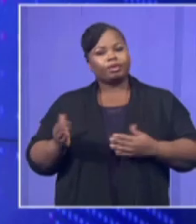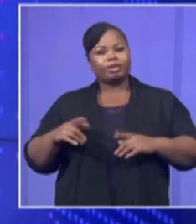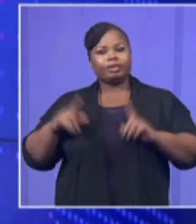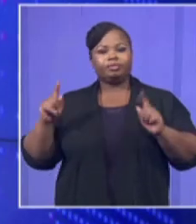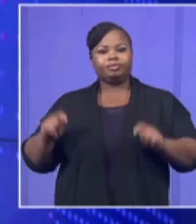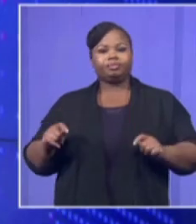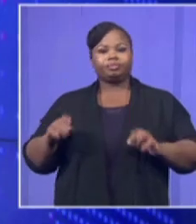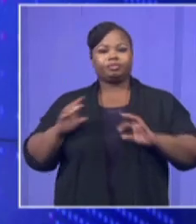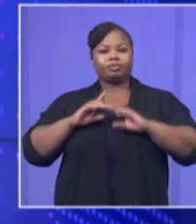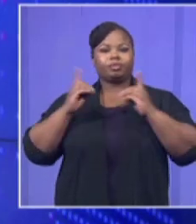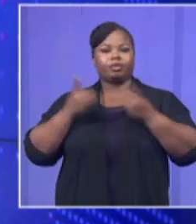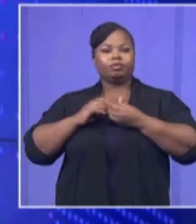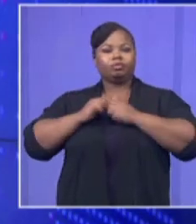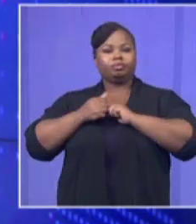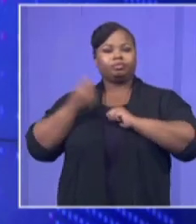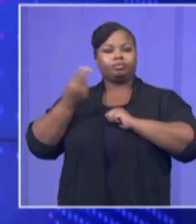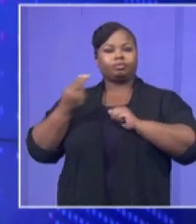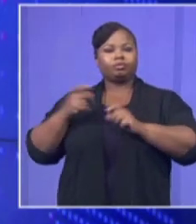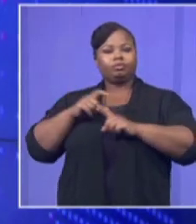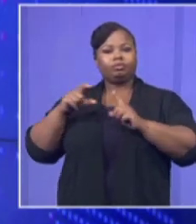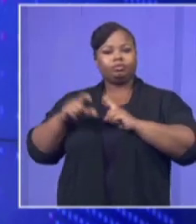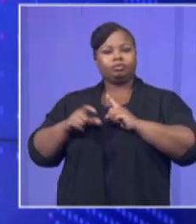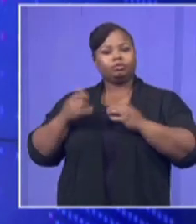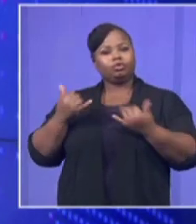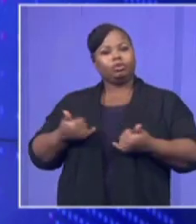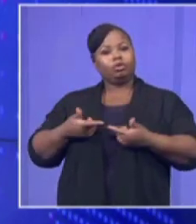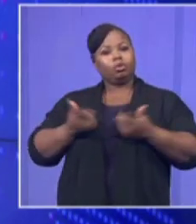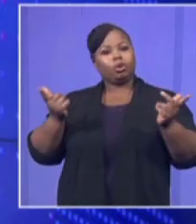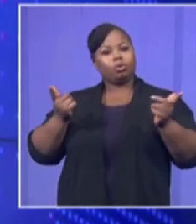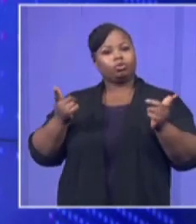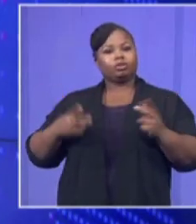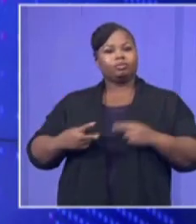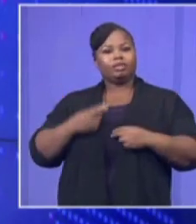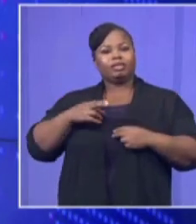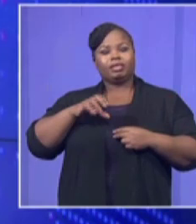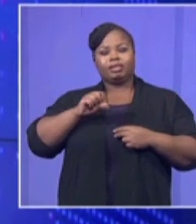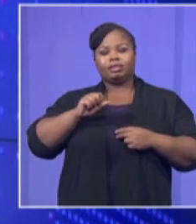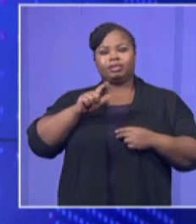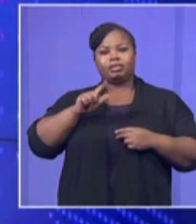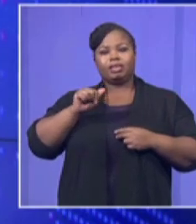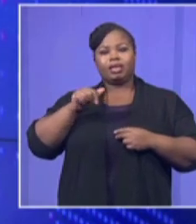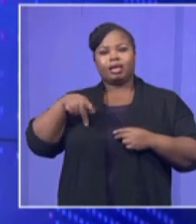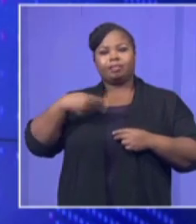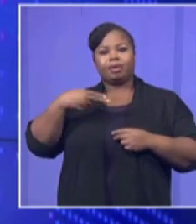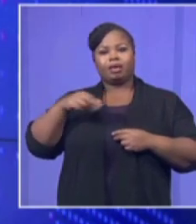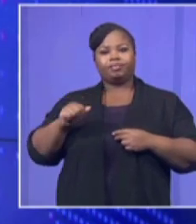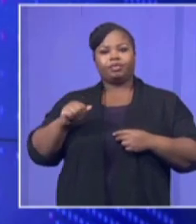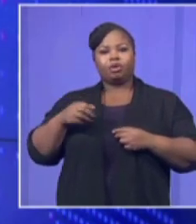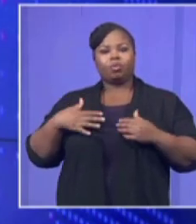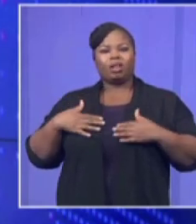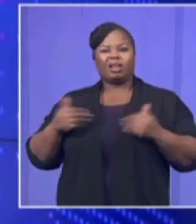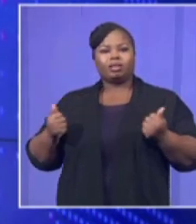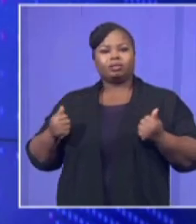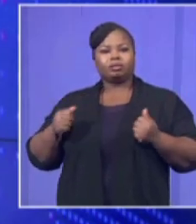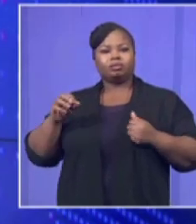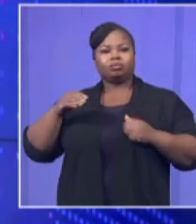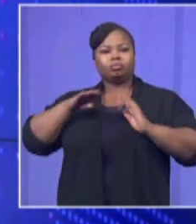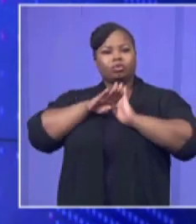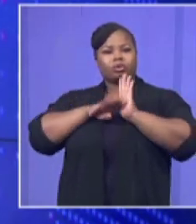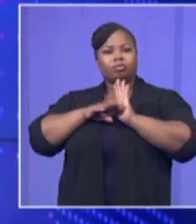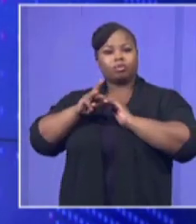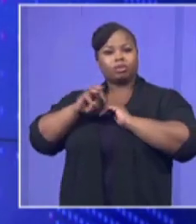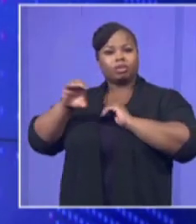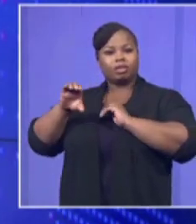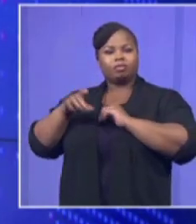The Department of Sport, Arts and Culture will today launch its Silapha Wellness Programme in the Western Cape. It's an initiative to help